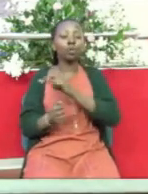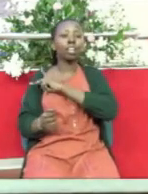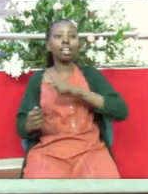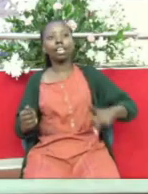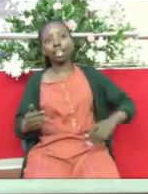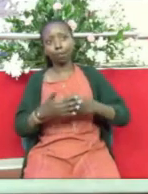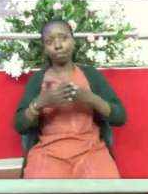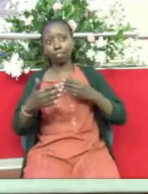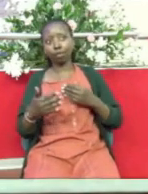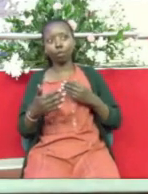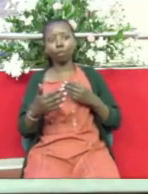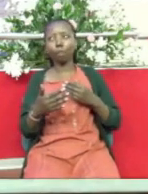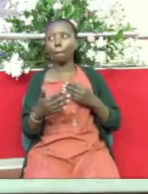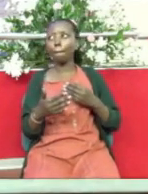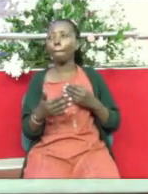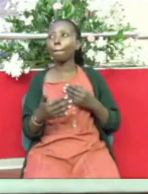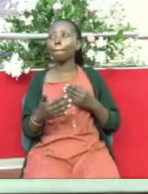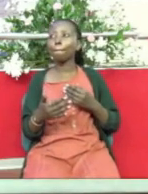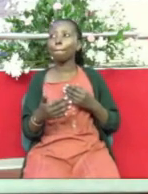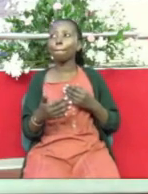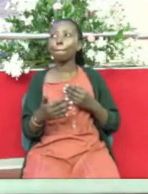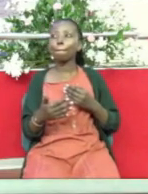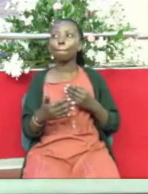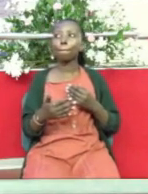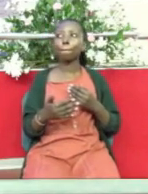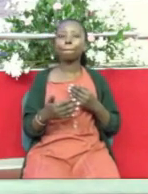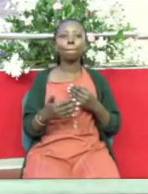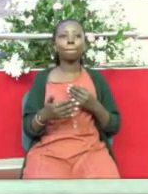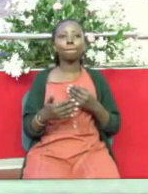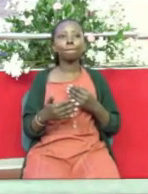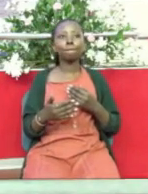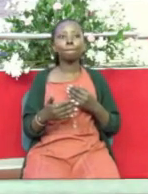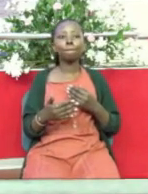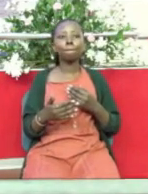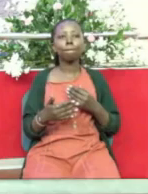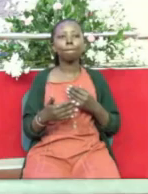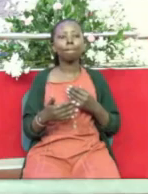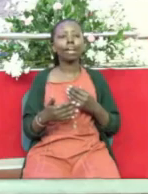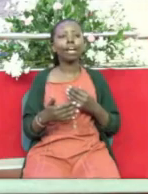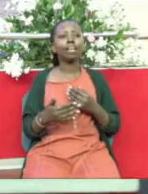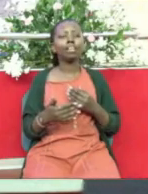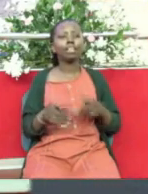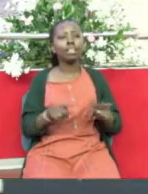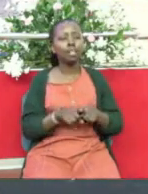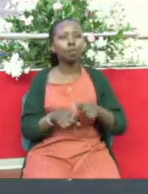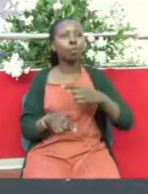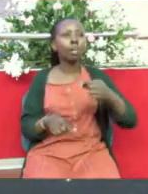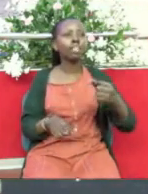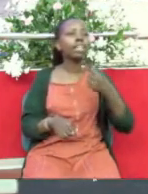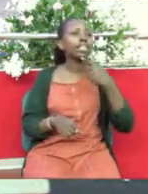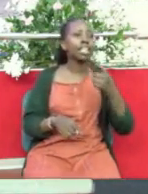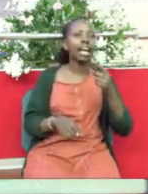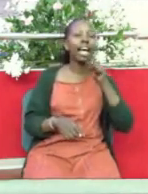mwingine ambaye hakuwa ameelewa makubaliano ambao wa Israeli walikuwa wameingia na mfalme. And immediately they went and accused them